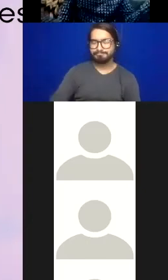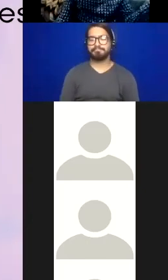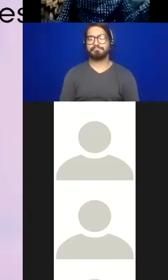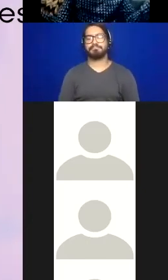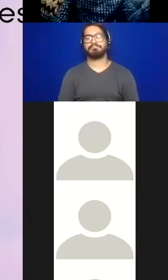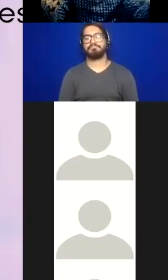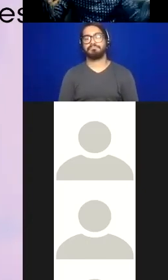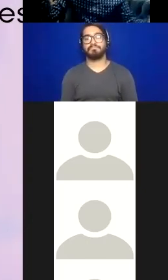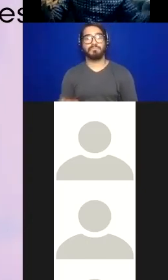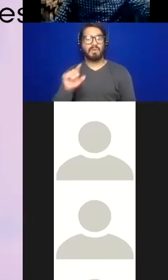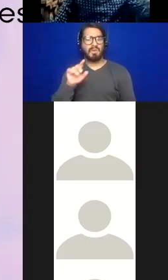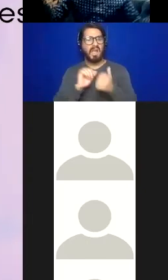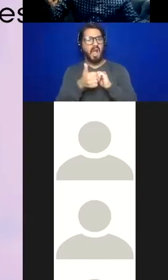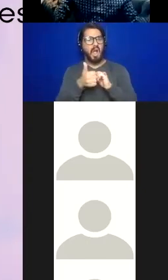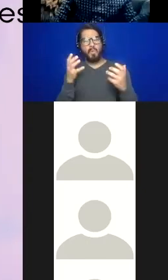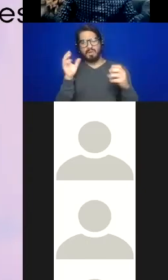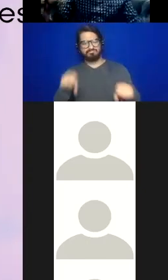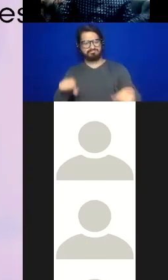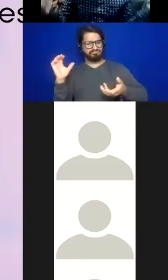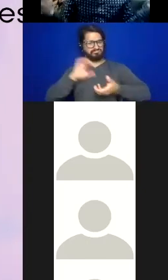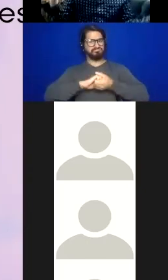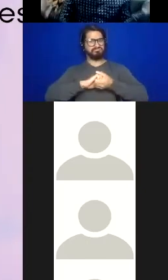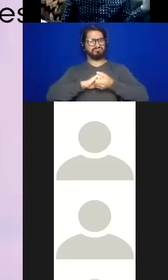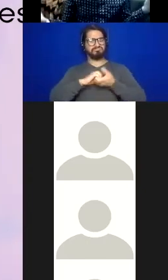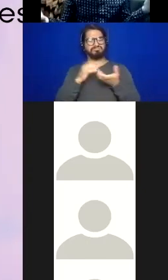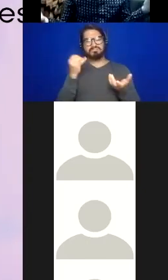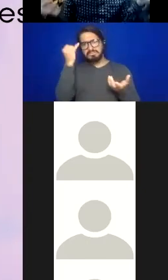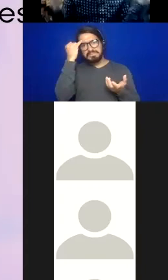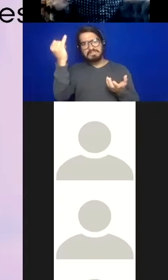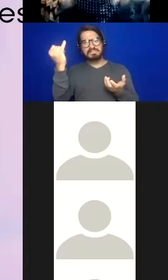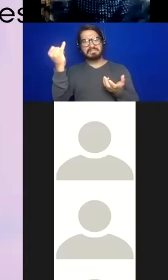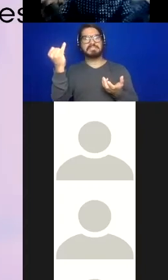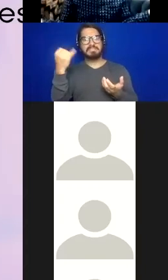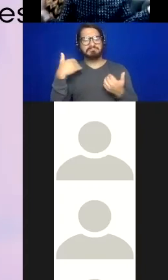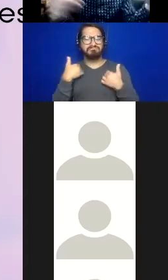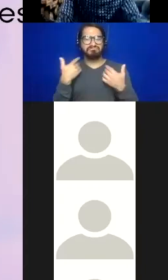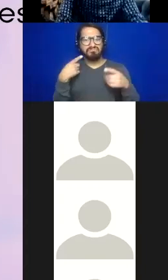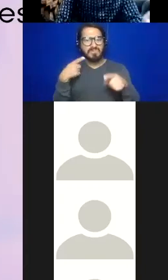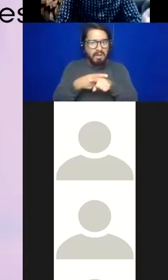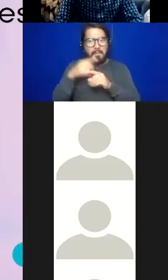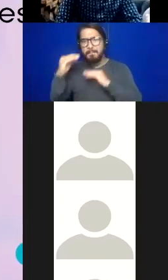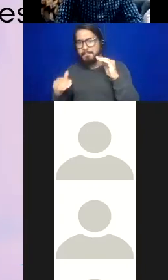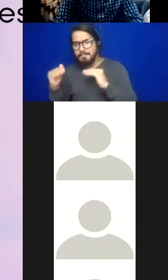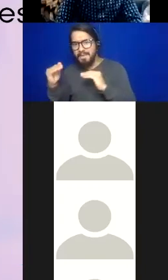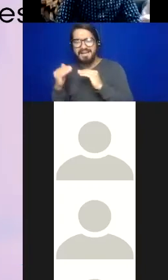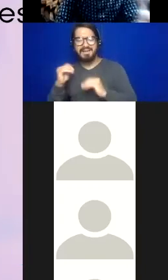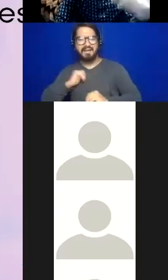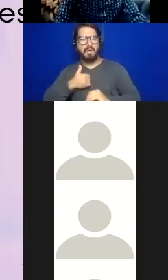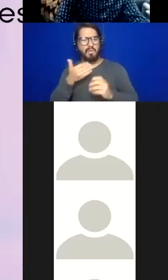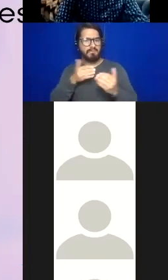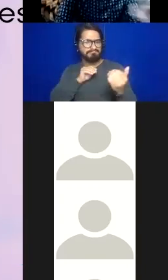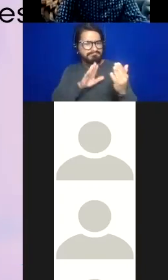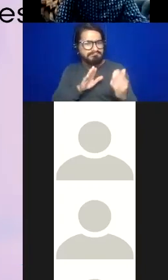sort of reconcile? Remember this idea of holding contradictions in balance. How can we reconcile these contradictions?